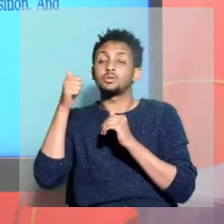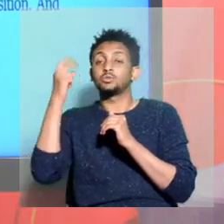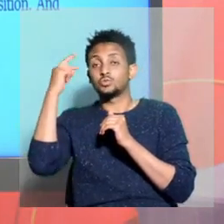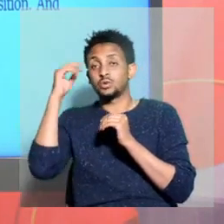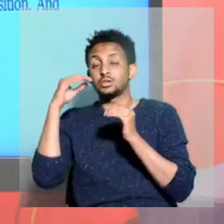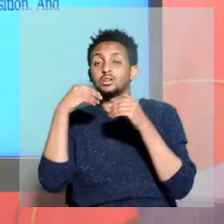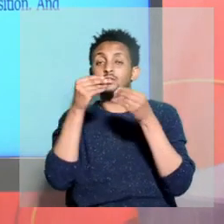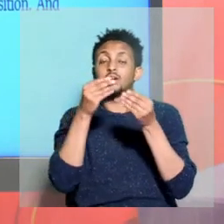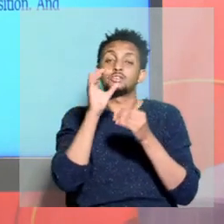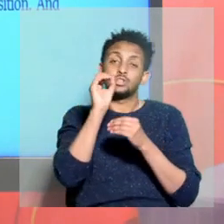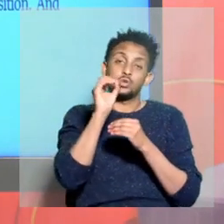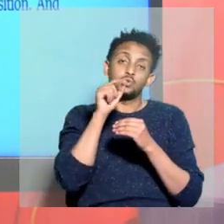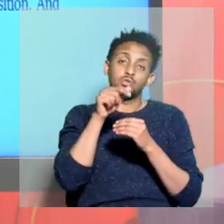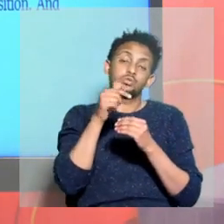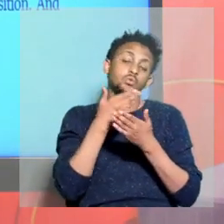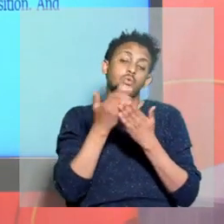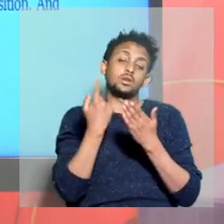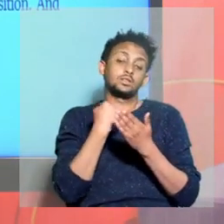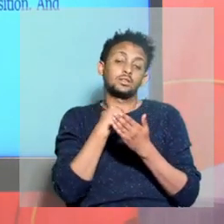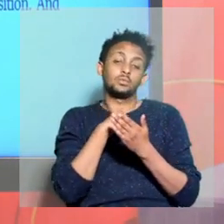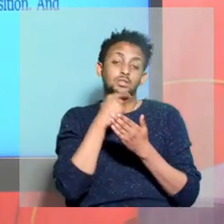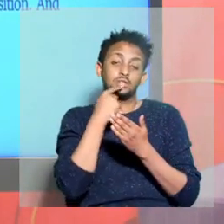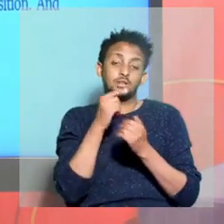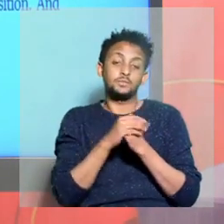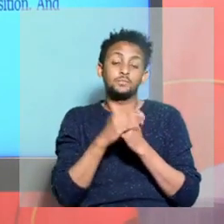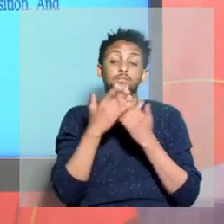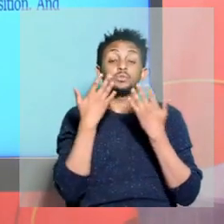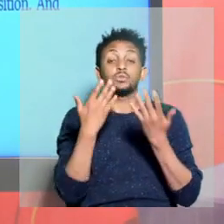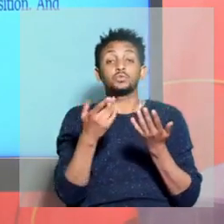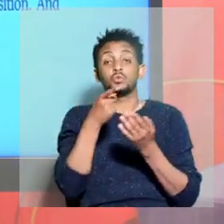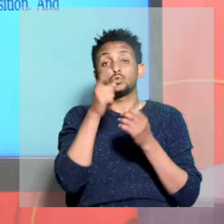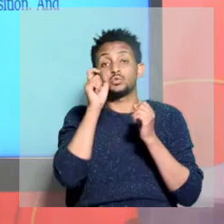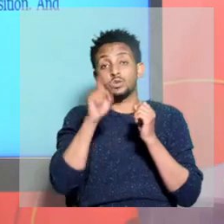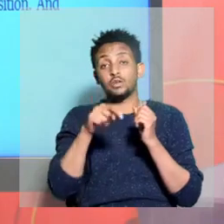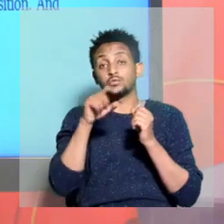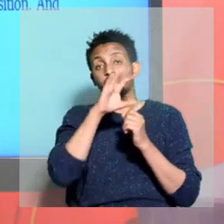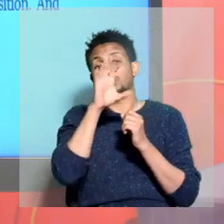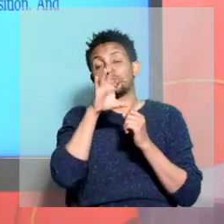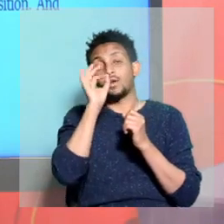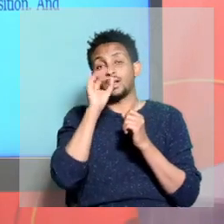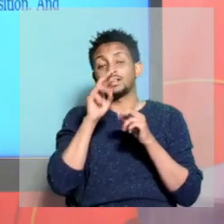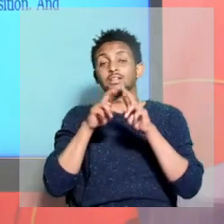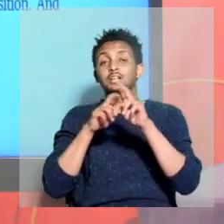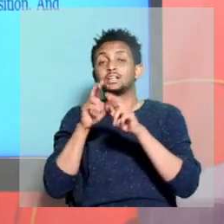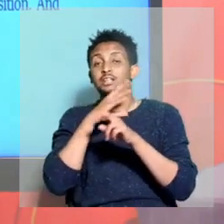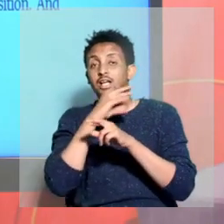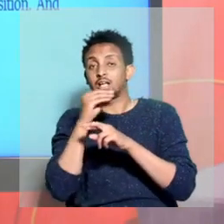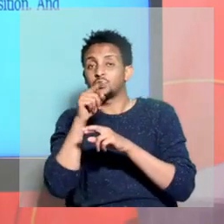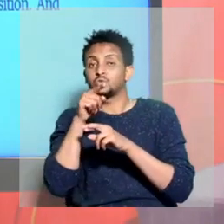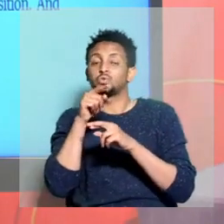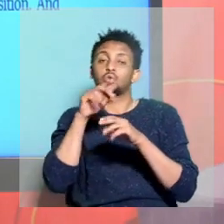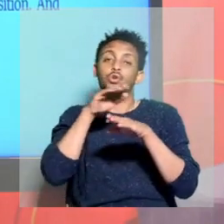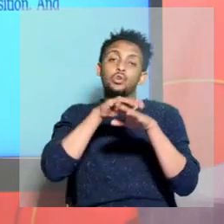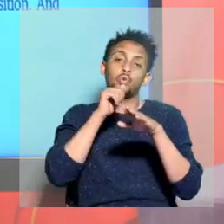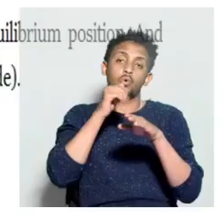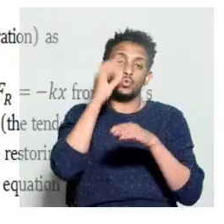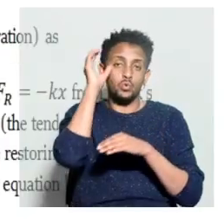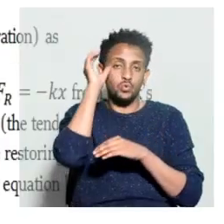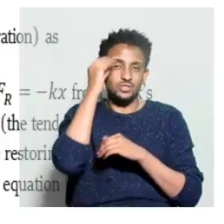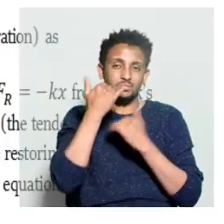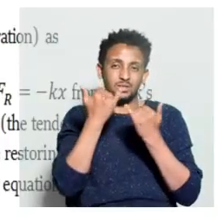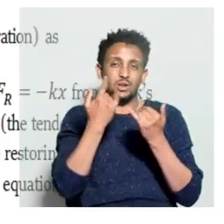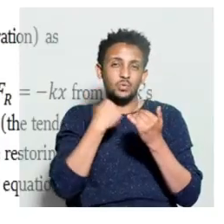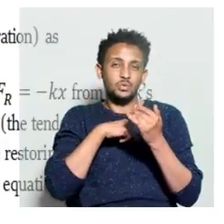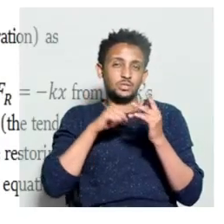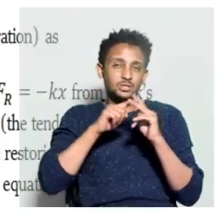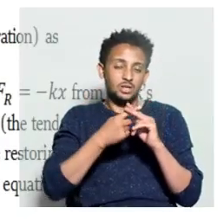gives us 0. This is what it says. So you should have to find a relation and you should have to recall these concepts. Now